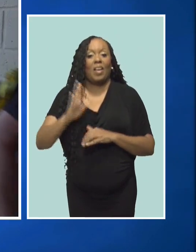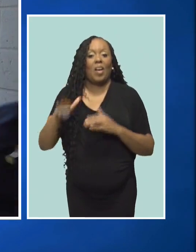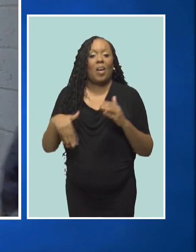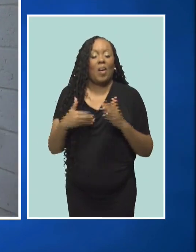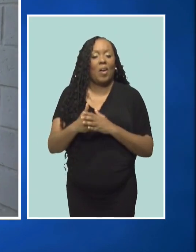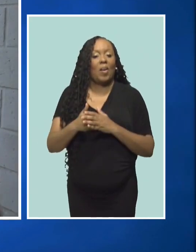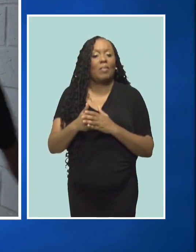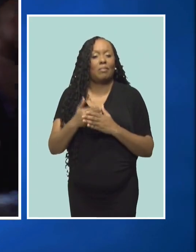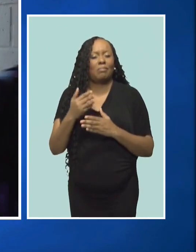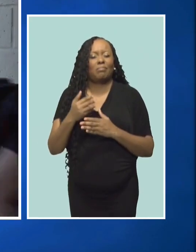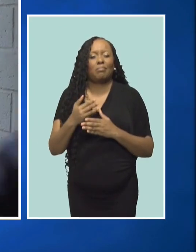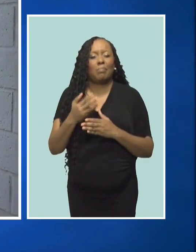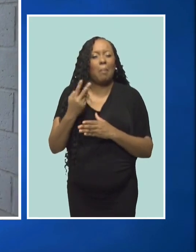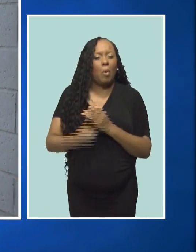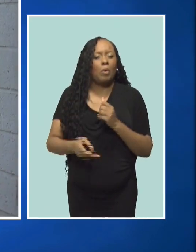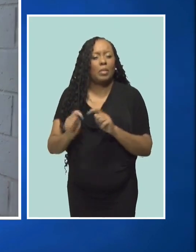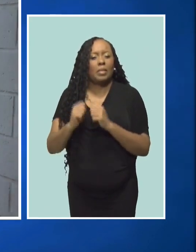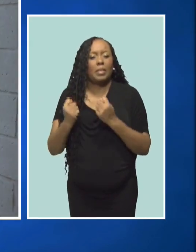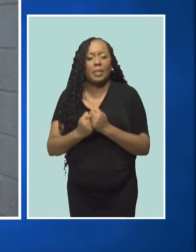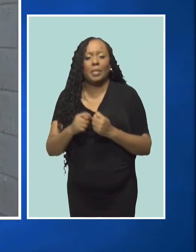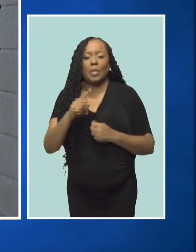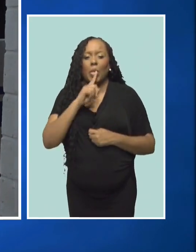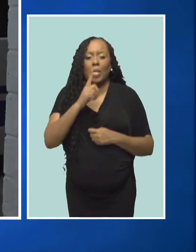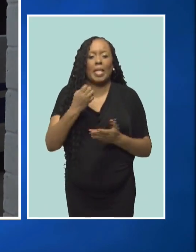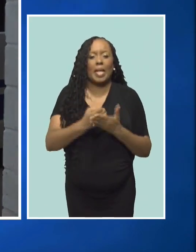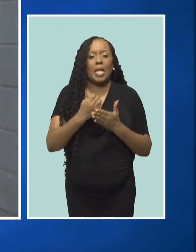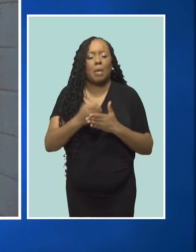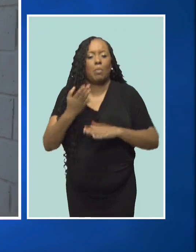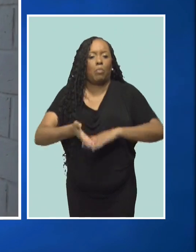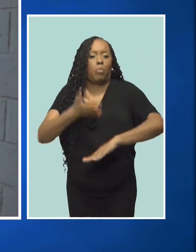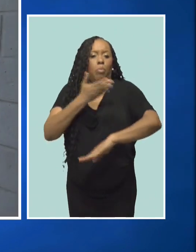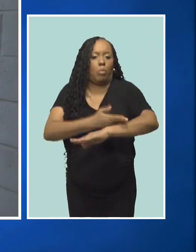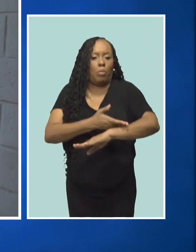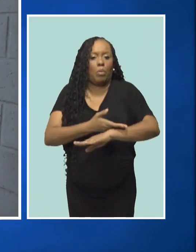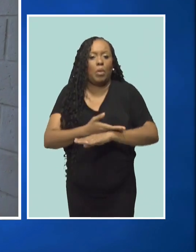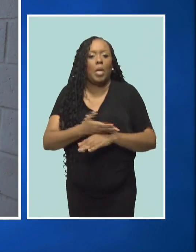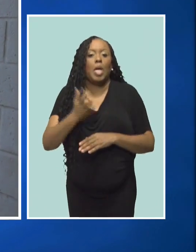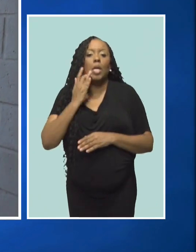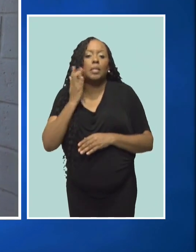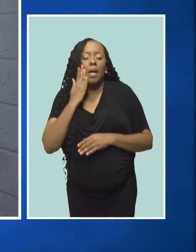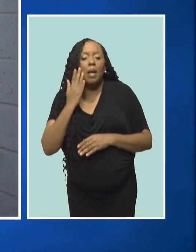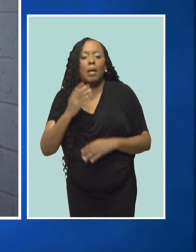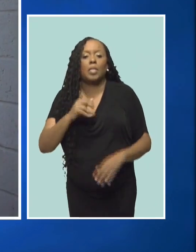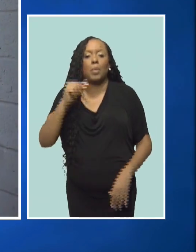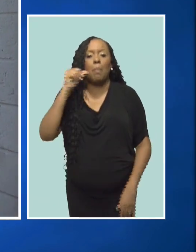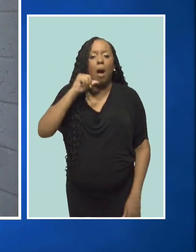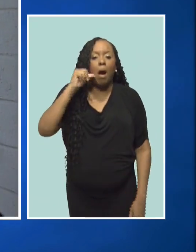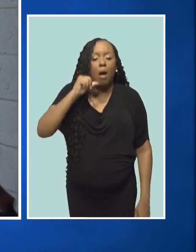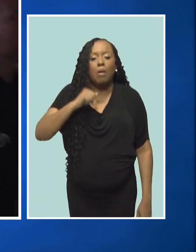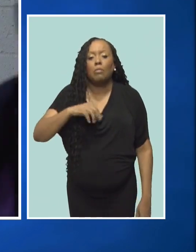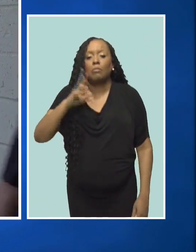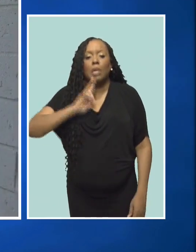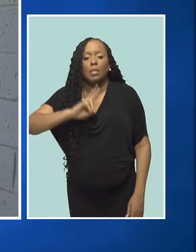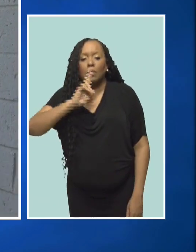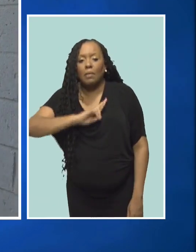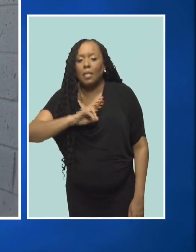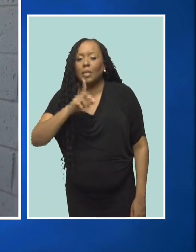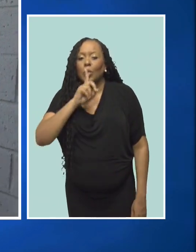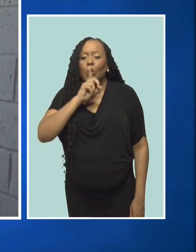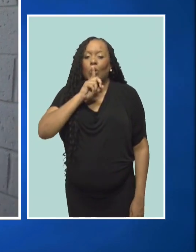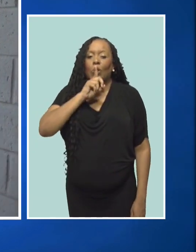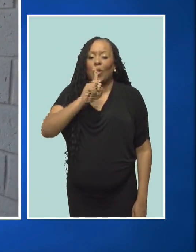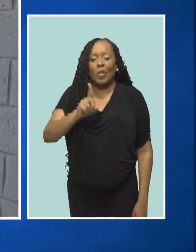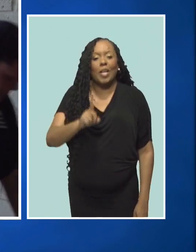two teams are generally seen as providing an economic boost for the country. Hotels, bars and restaurants are usually the